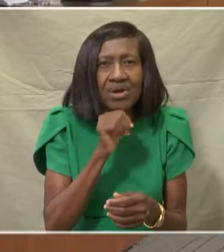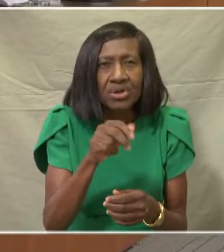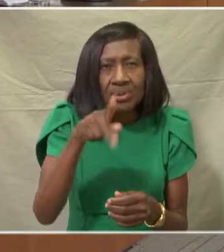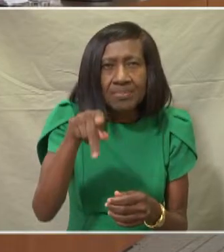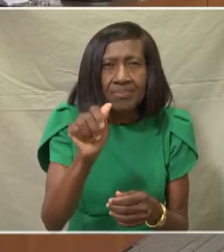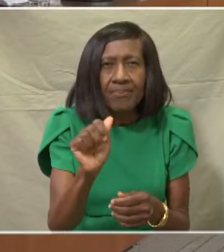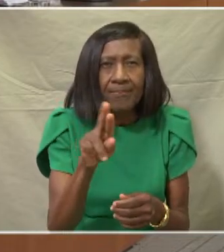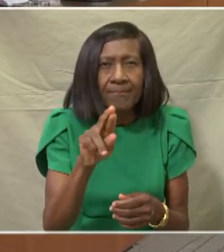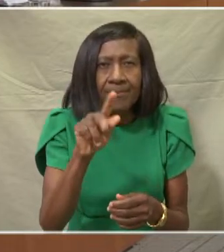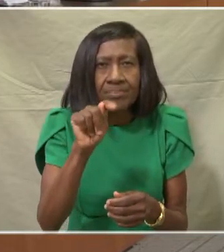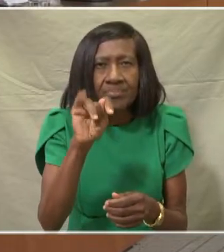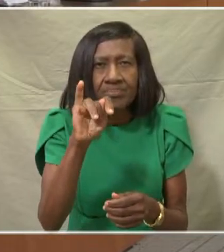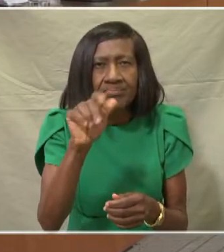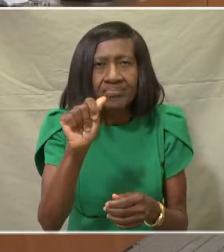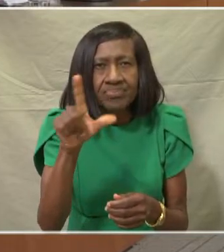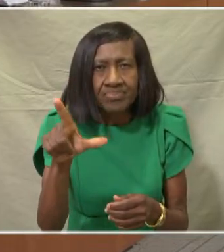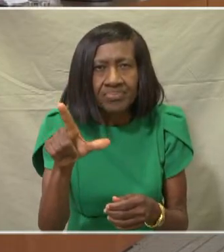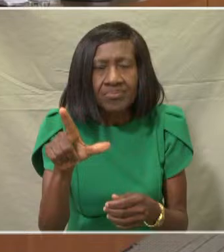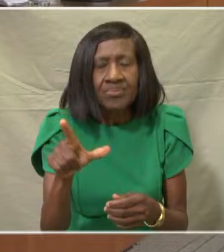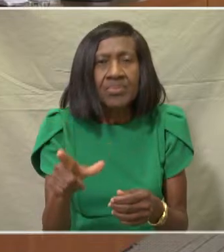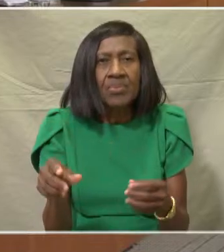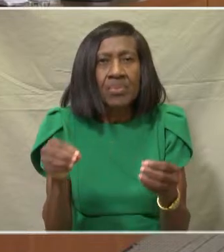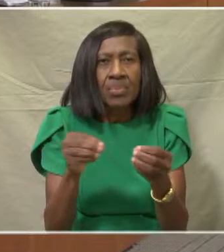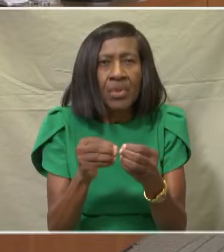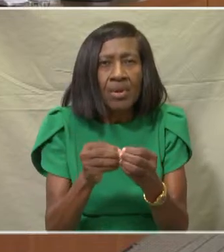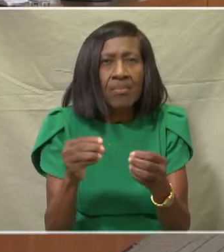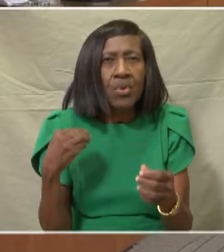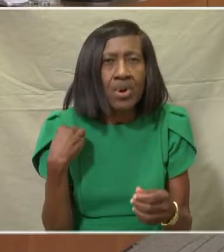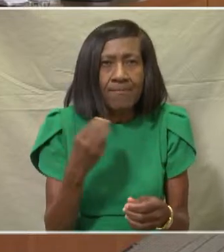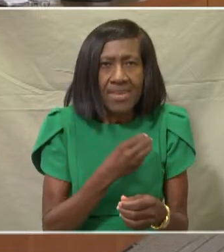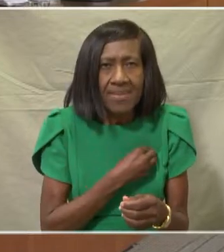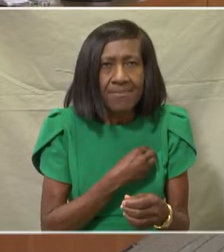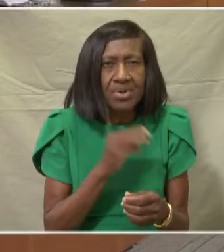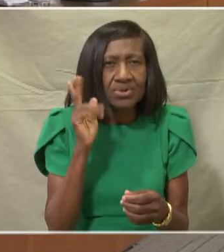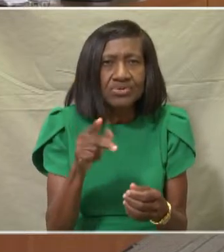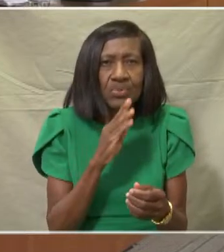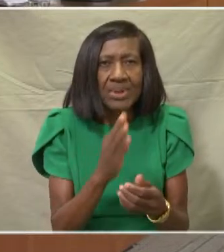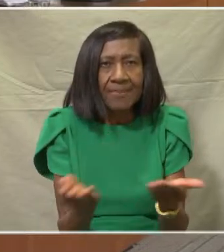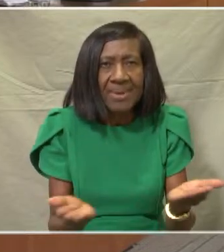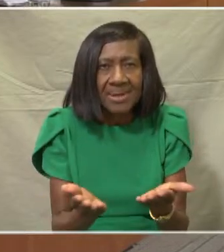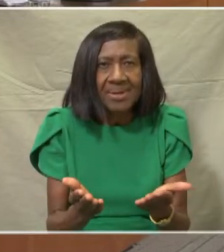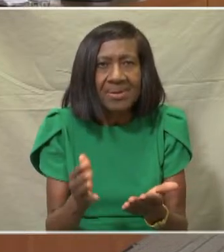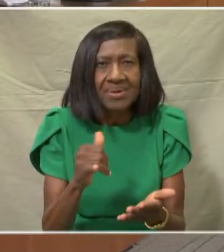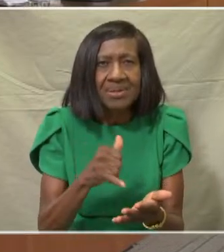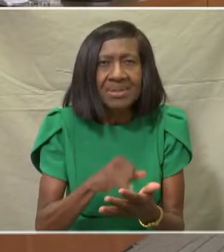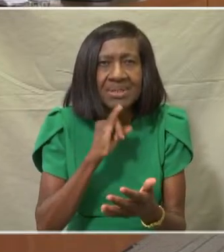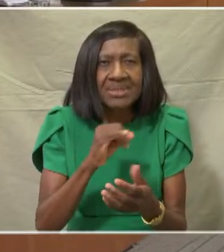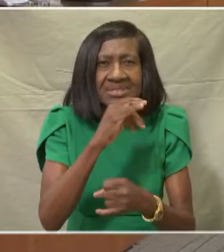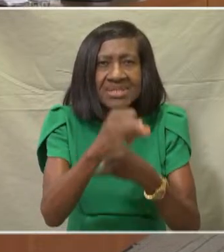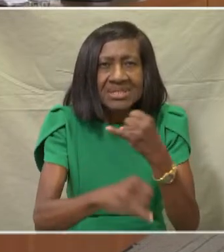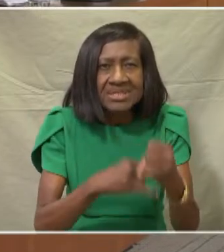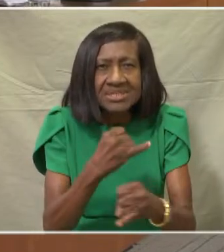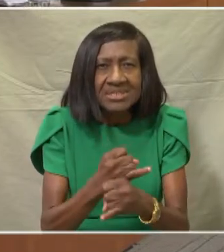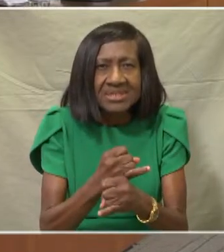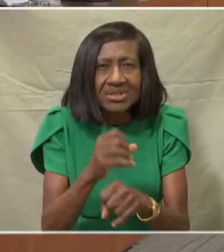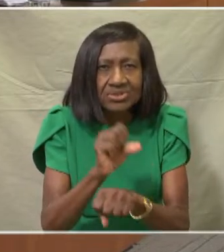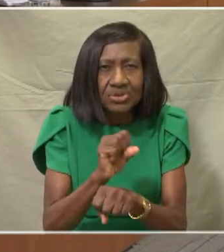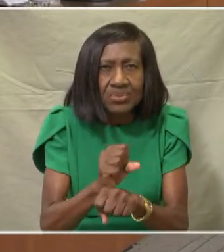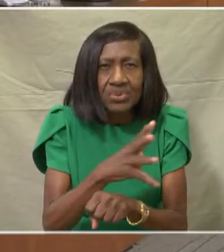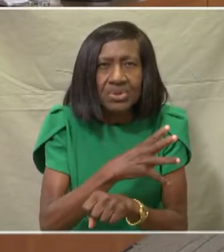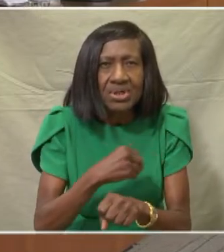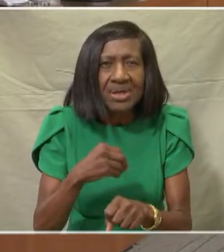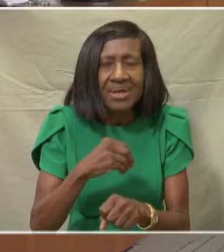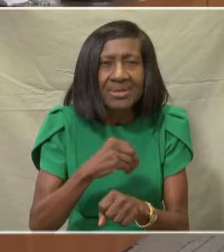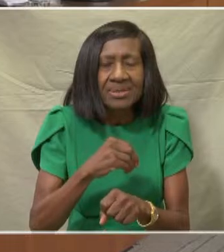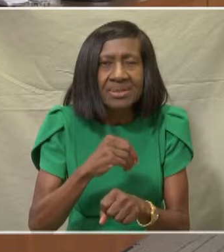our team, and more members will be arriving later in the week. This is an international mission, and the parliaments of the